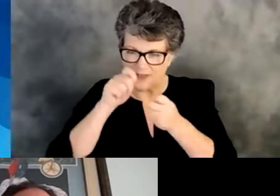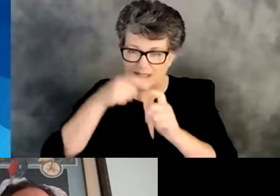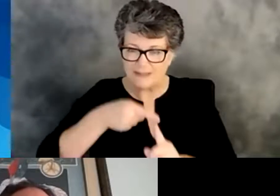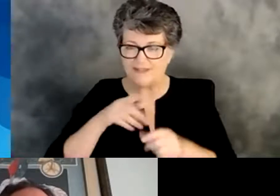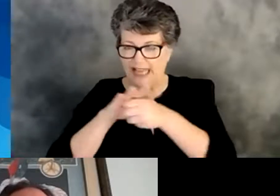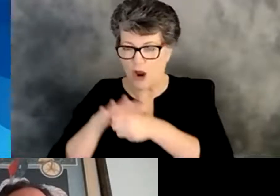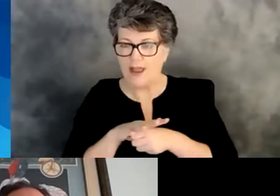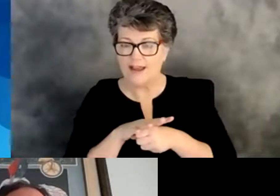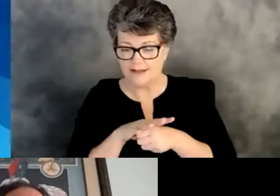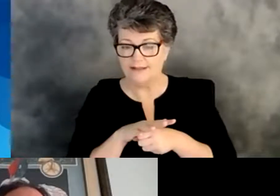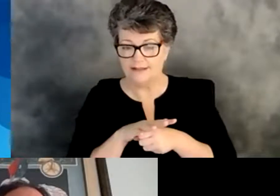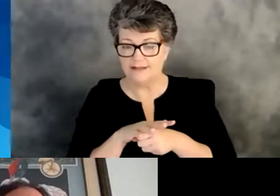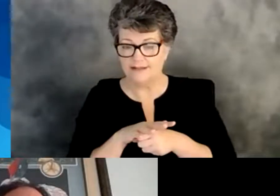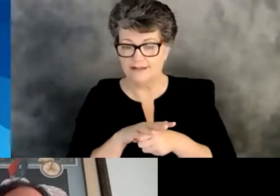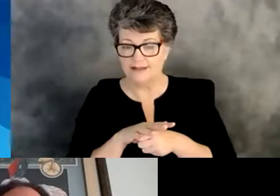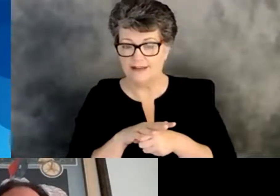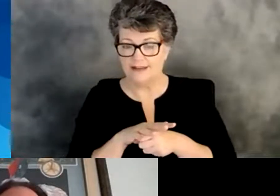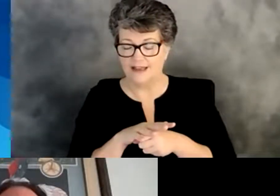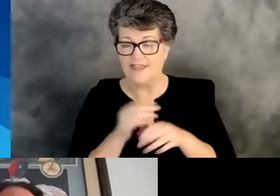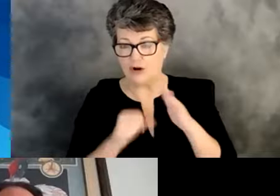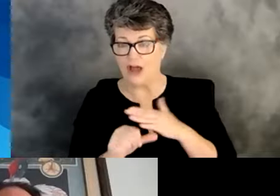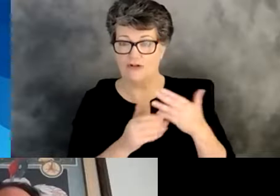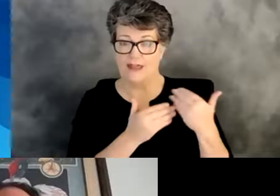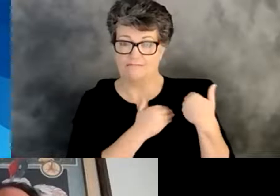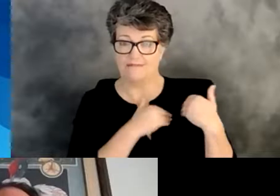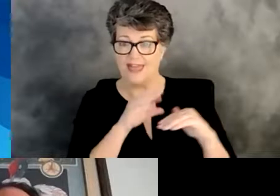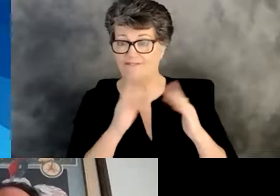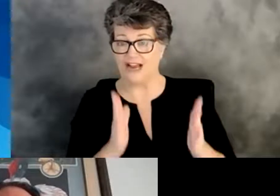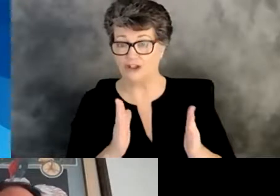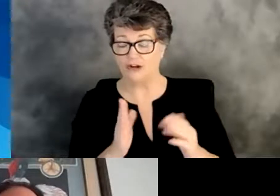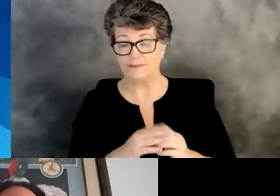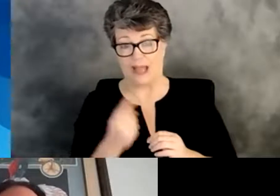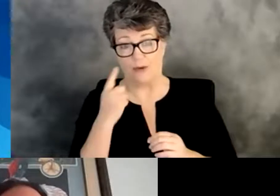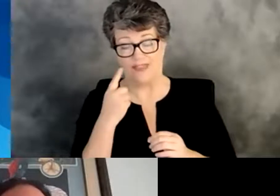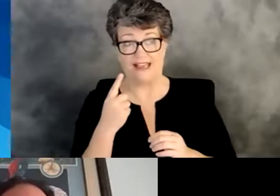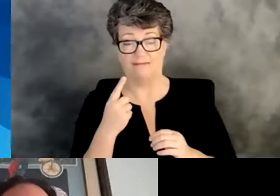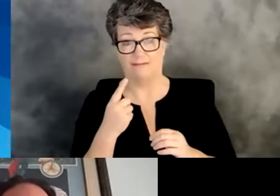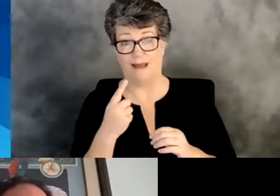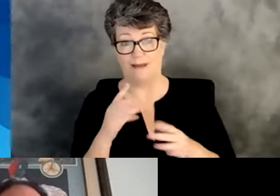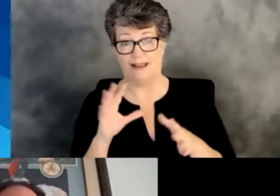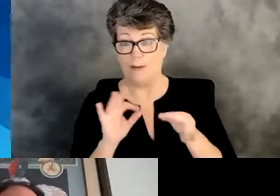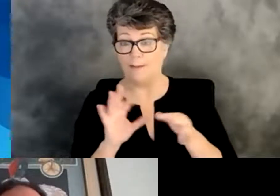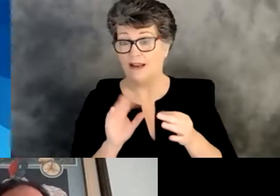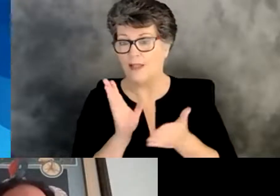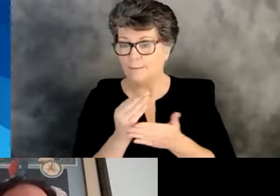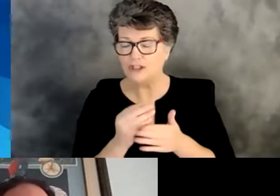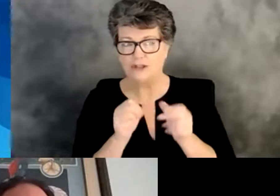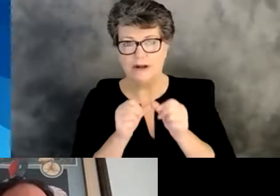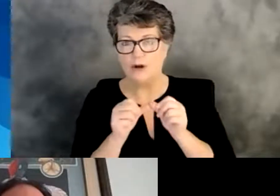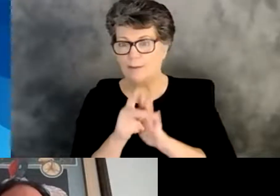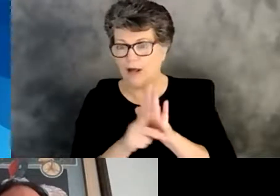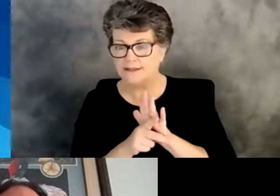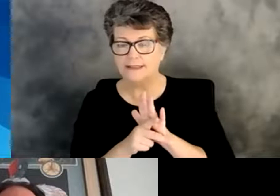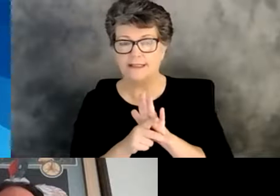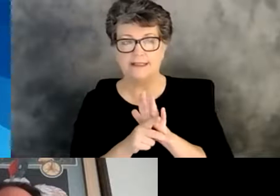that are the responsibility of that advisor. And I would be expecting they'd be weighing in on things like the budget and ongoing policy